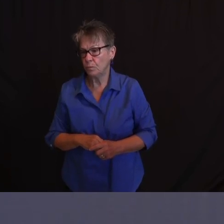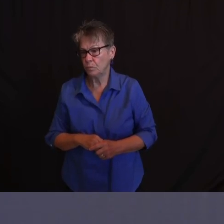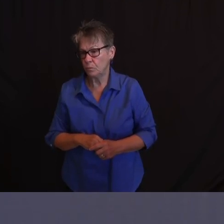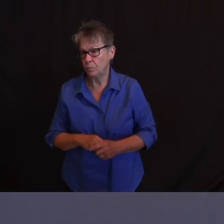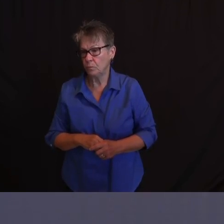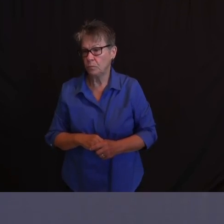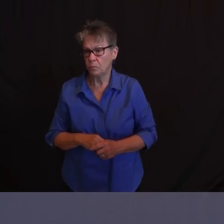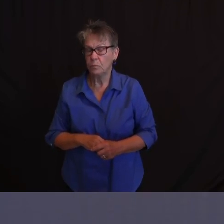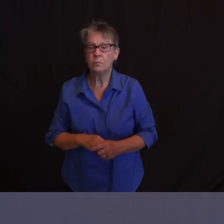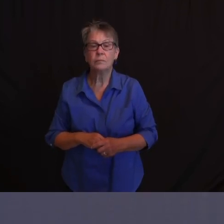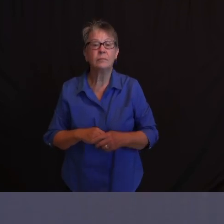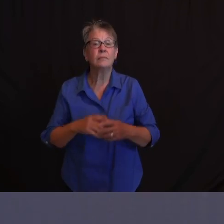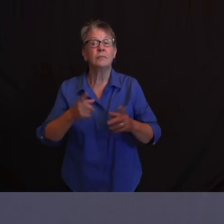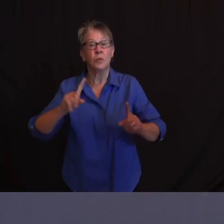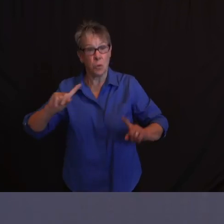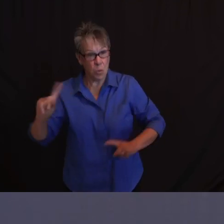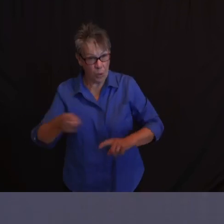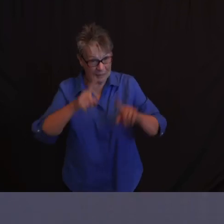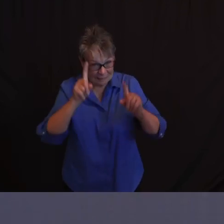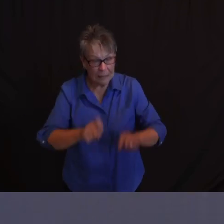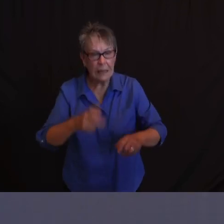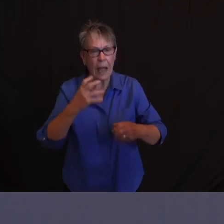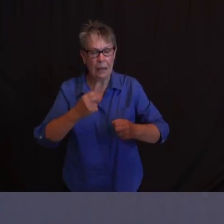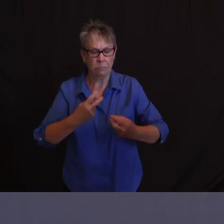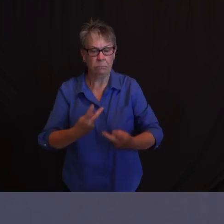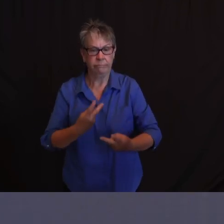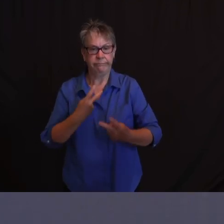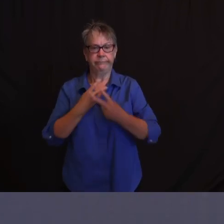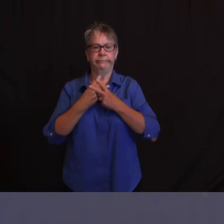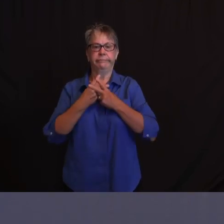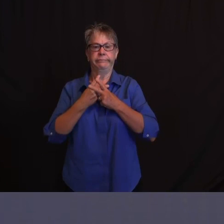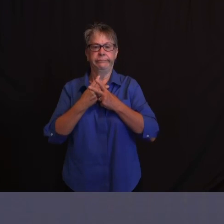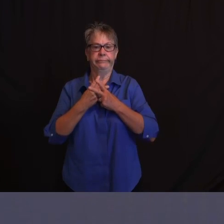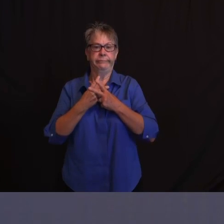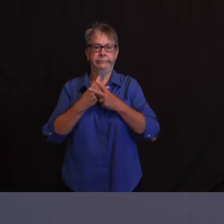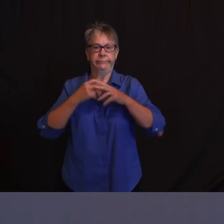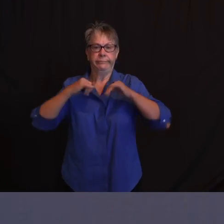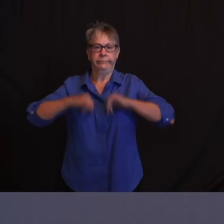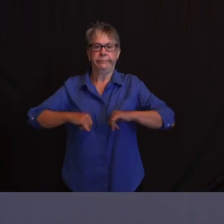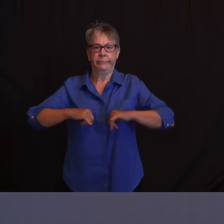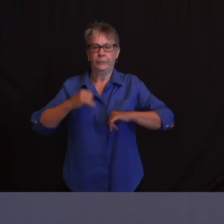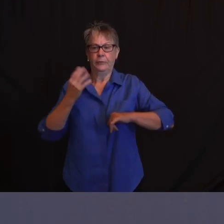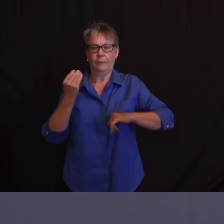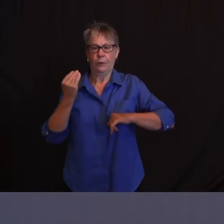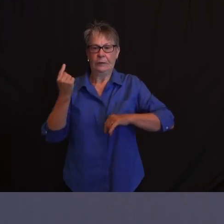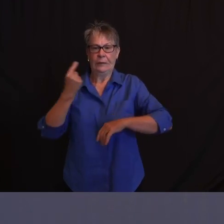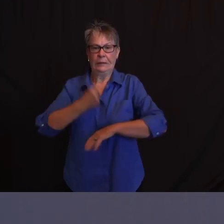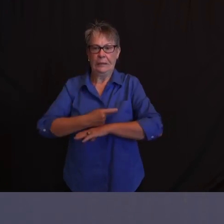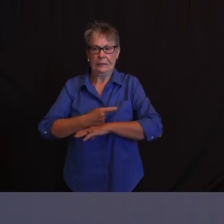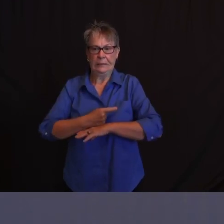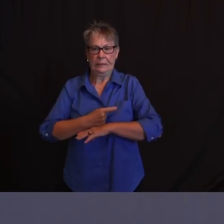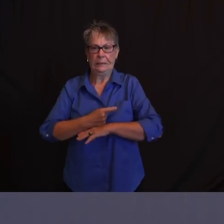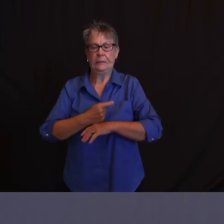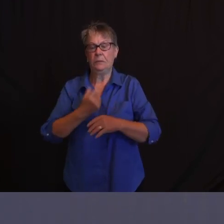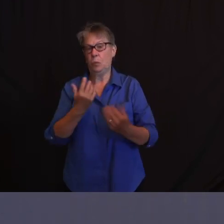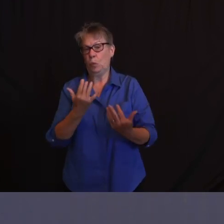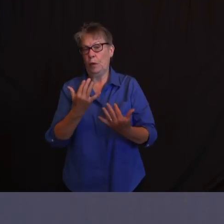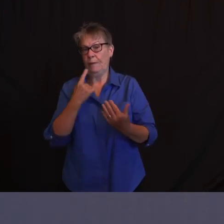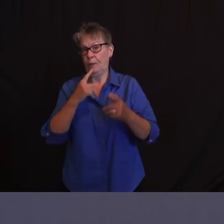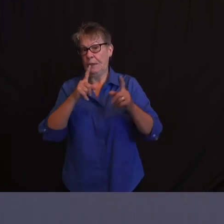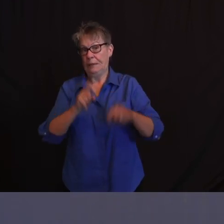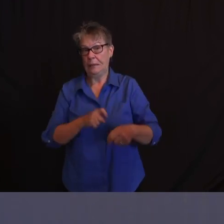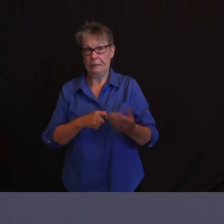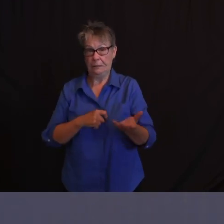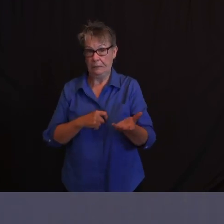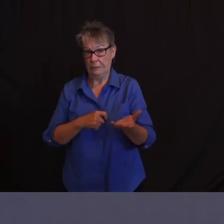right now, given the backlog at the labs. But the answer is yes. If you've been in to pick Florida and you've come back